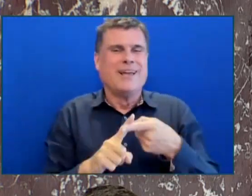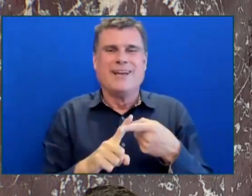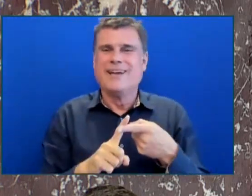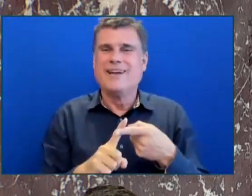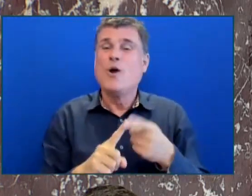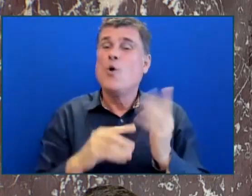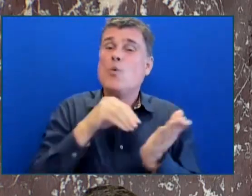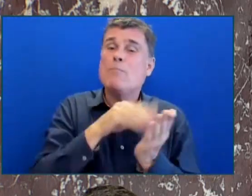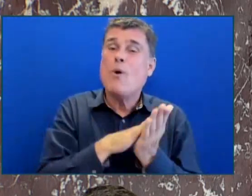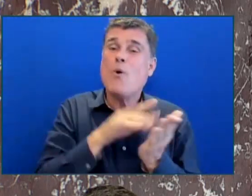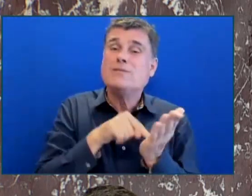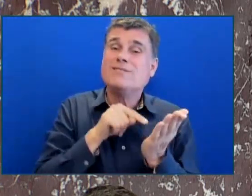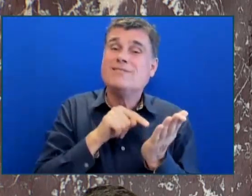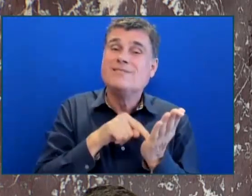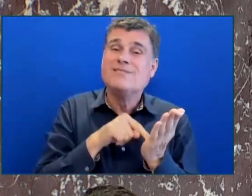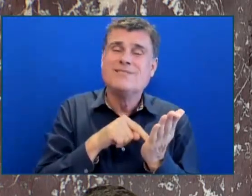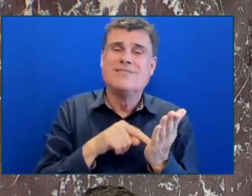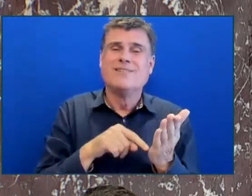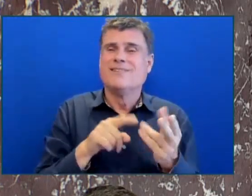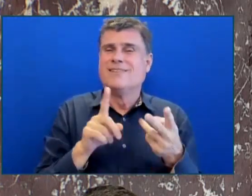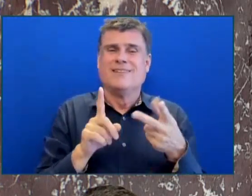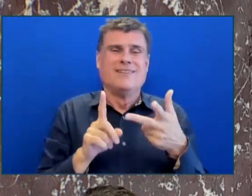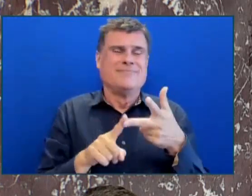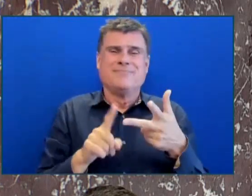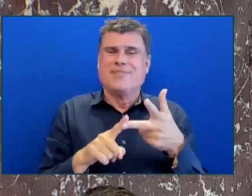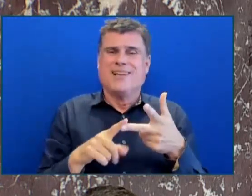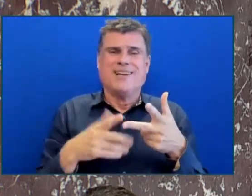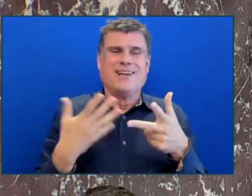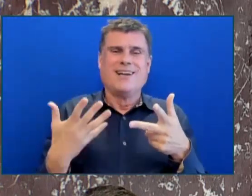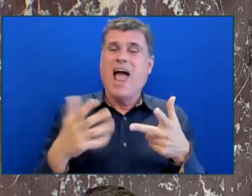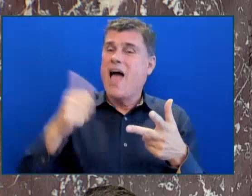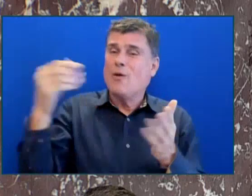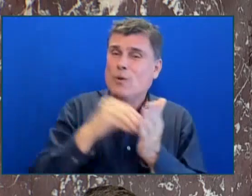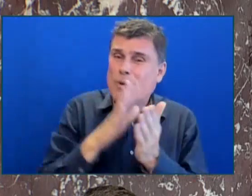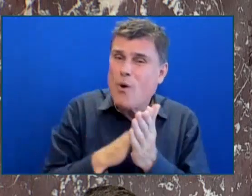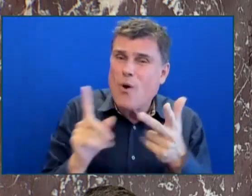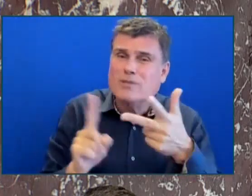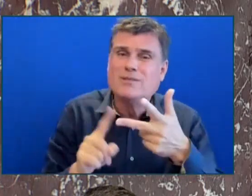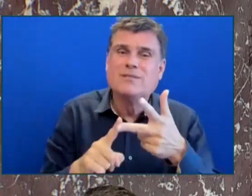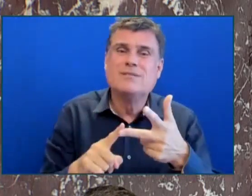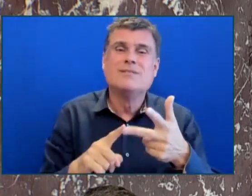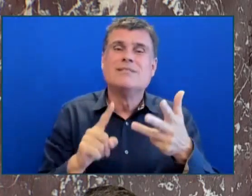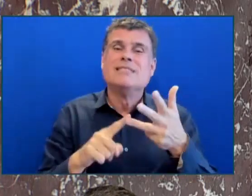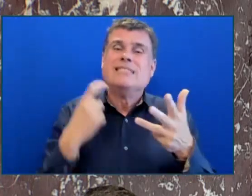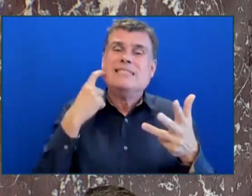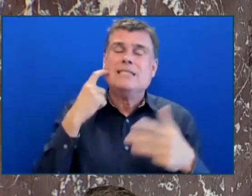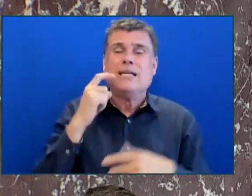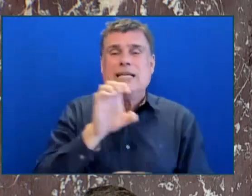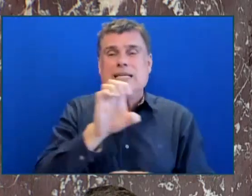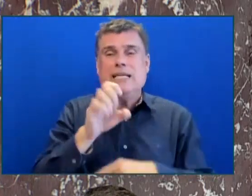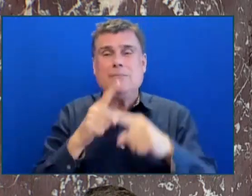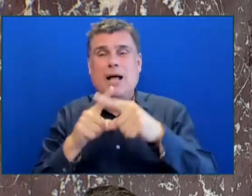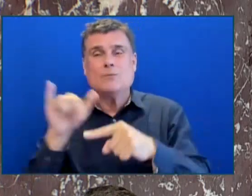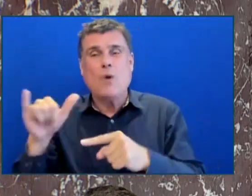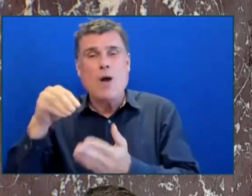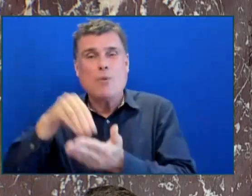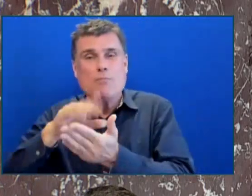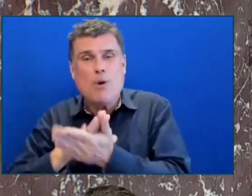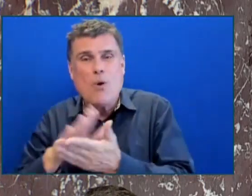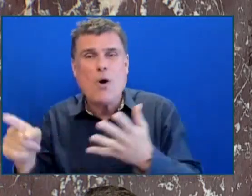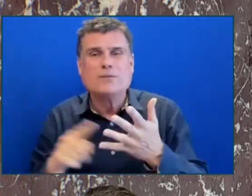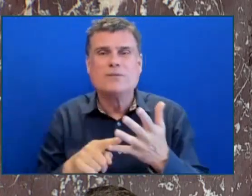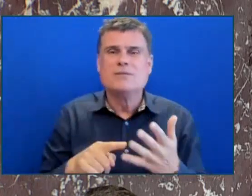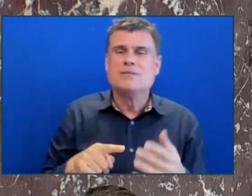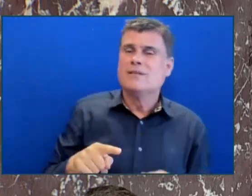the highly critical Ernst Young report released during the Canada Day long weekend, the buildings that the Premier announced now on the evidence list of the